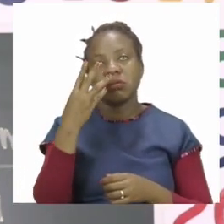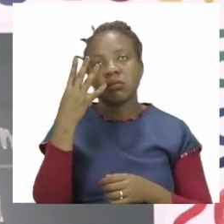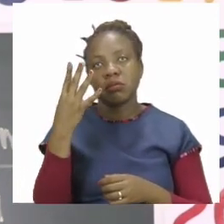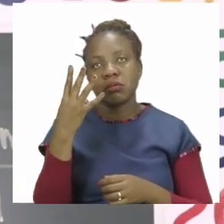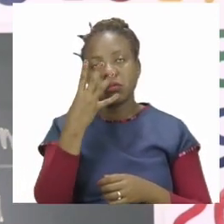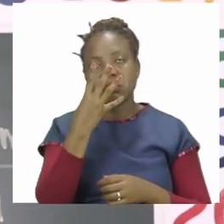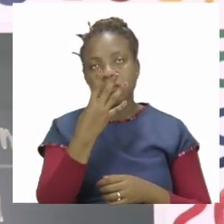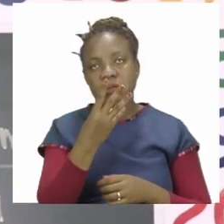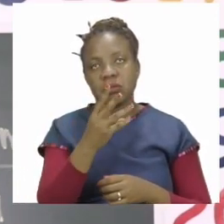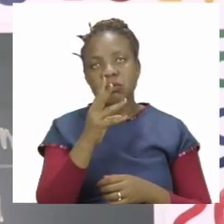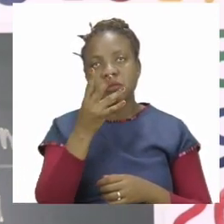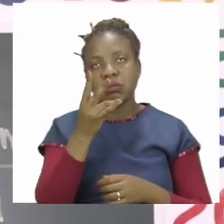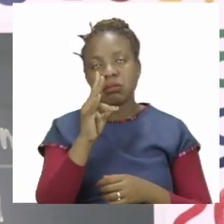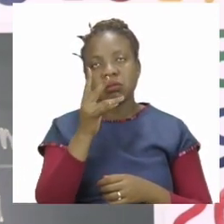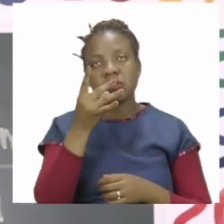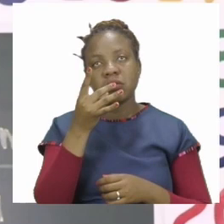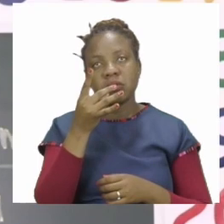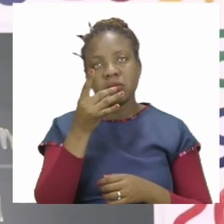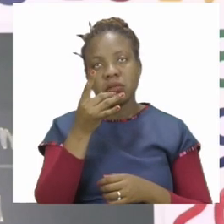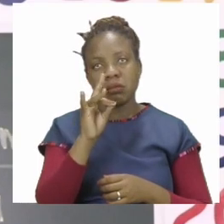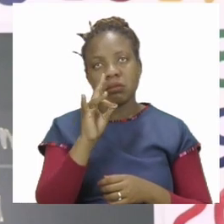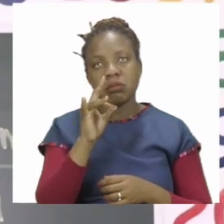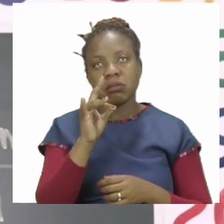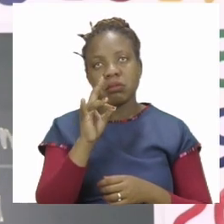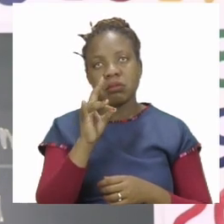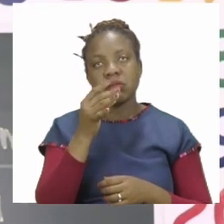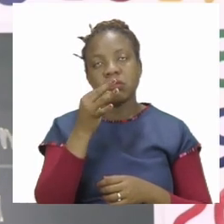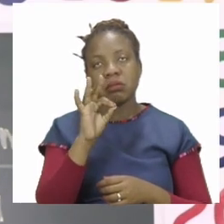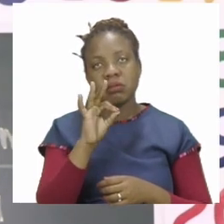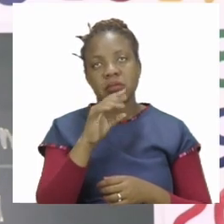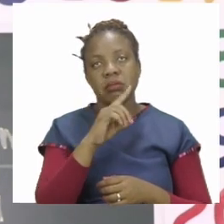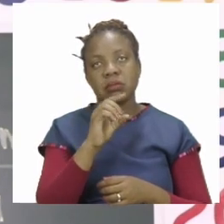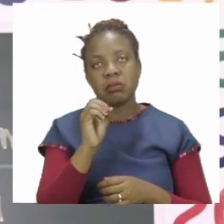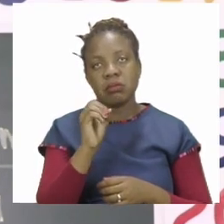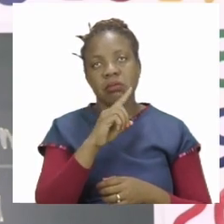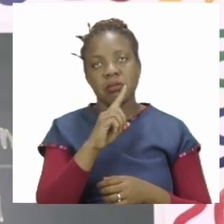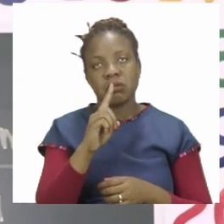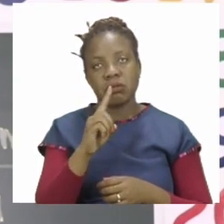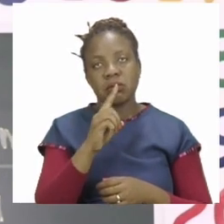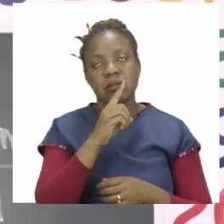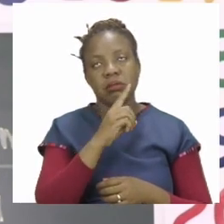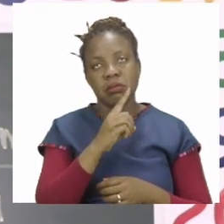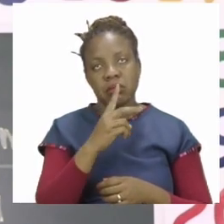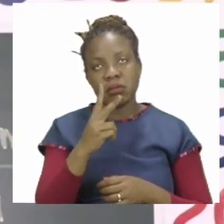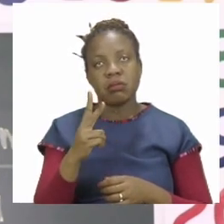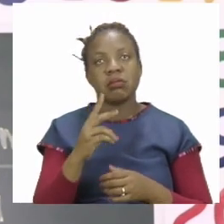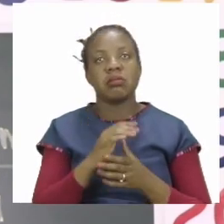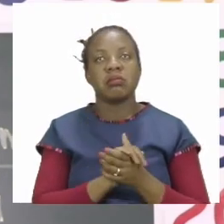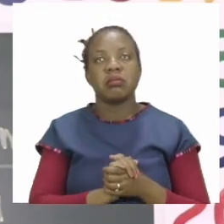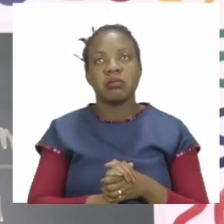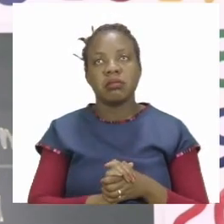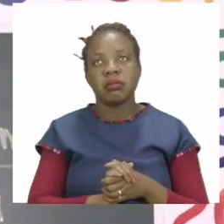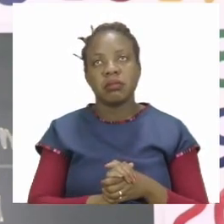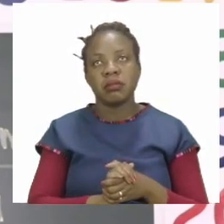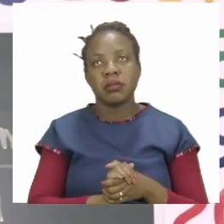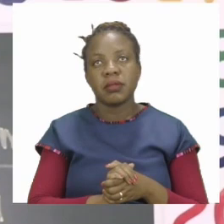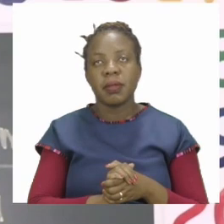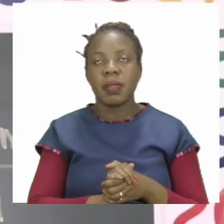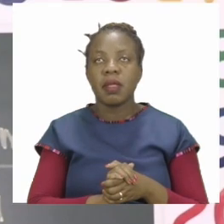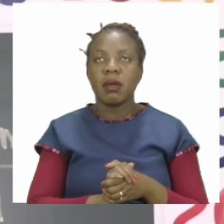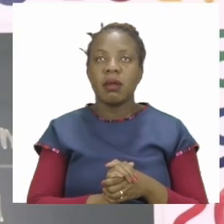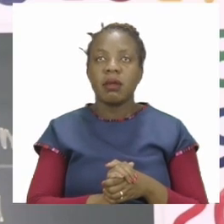5, 6, 7, 8, 9, 10, 11, 12.